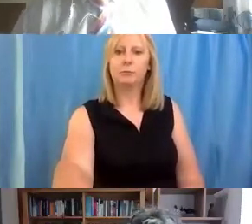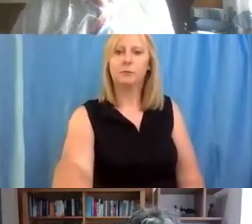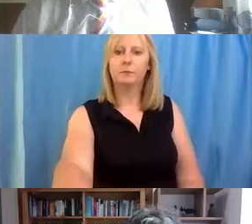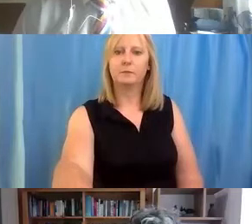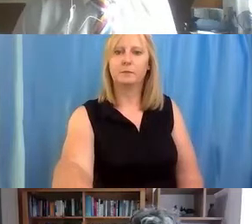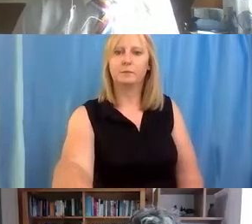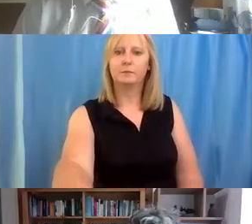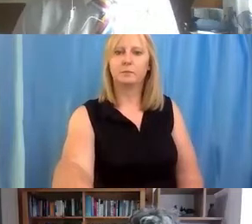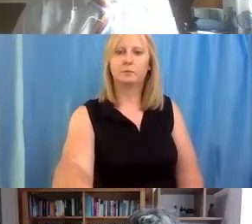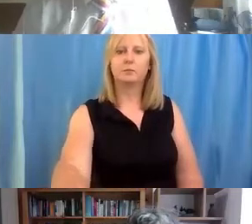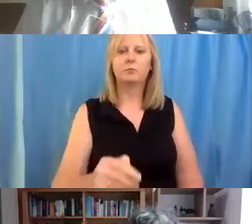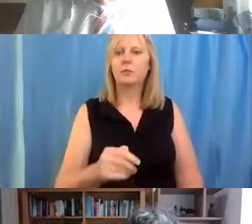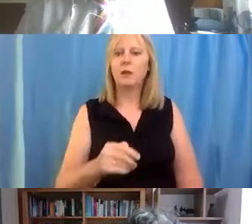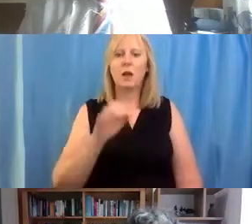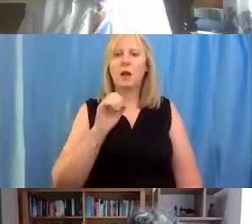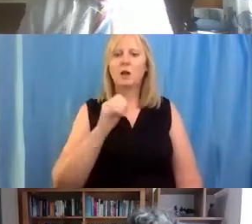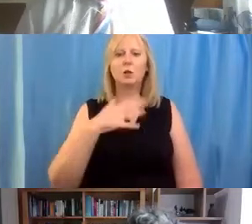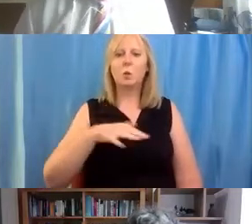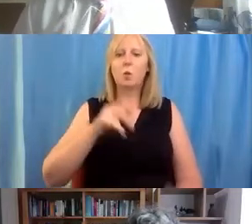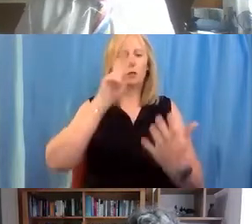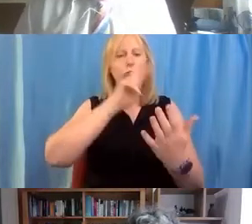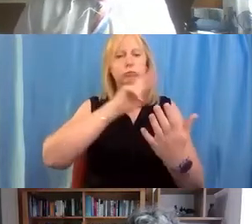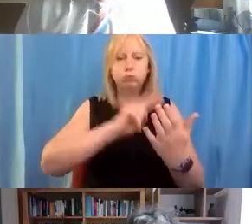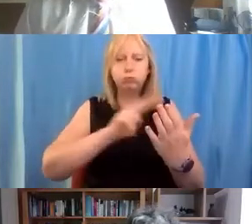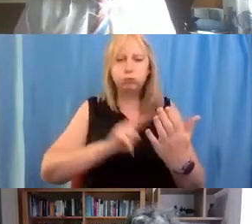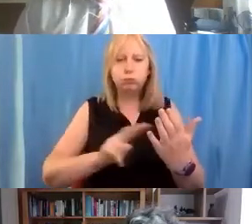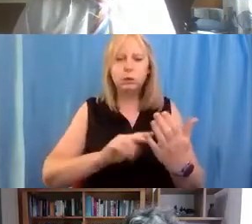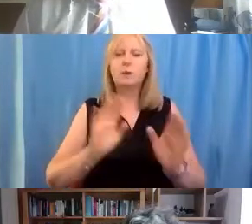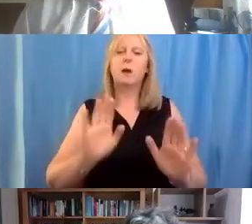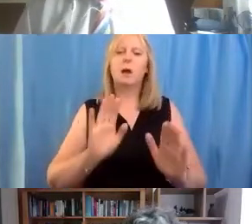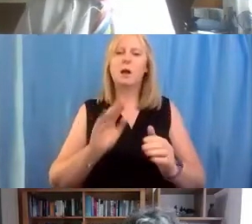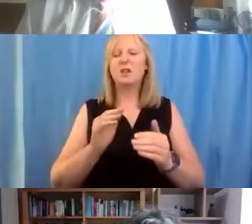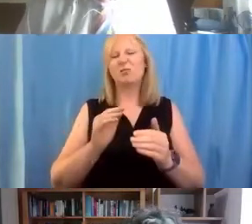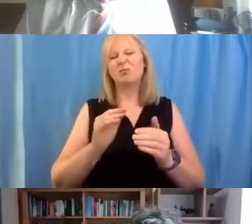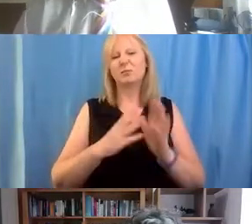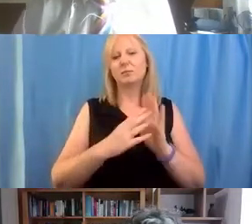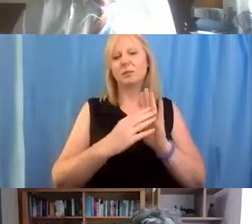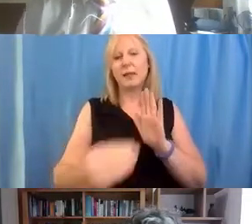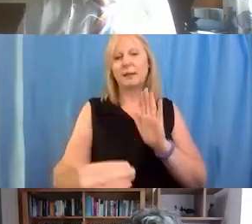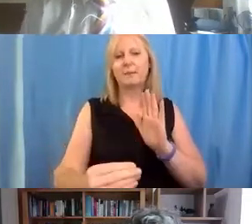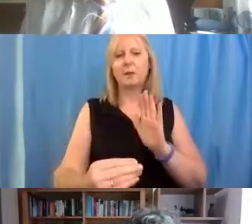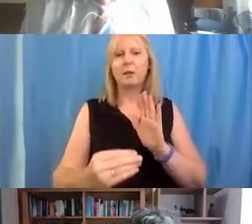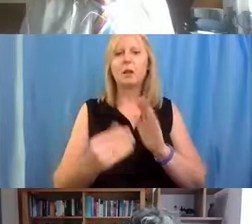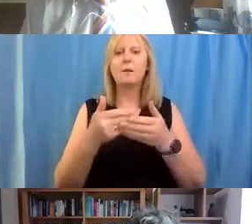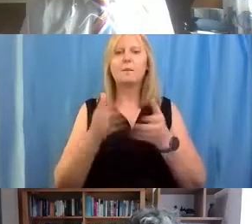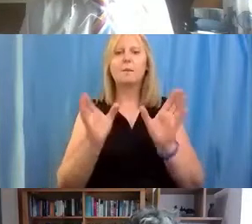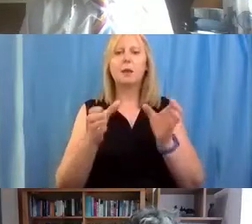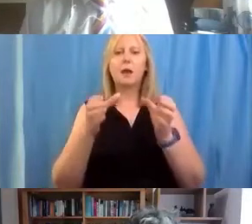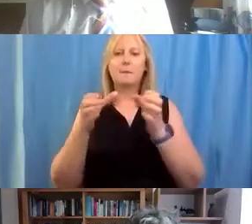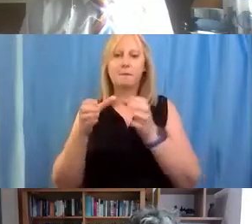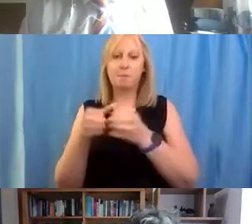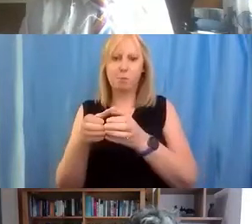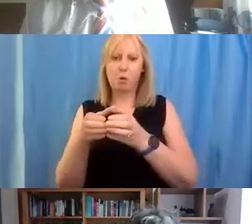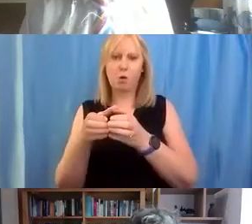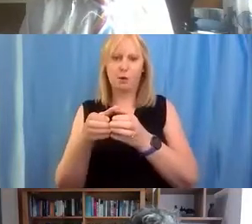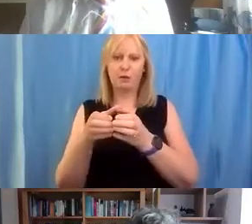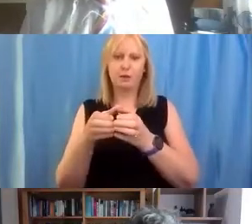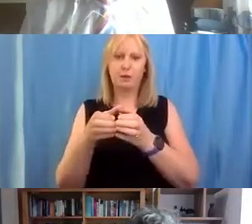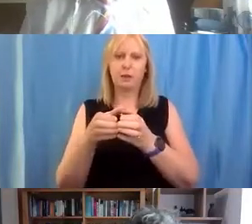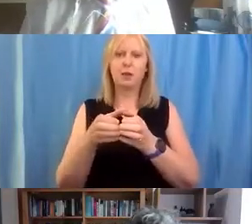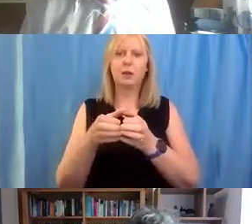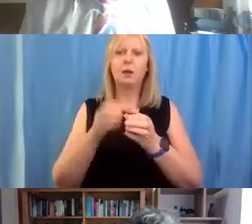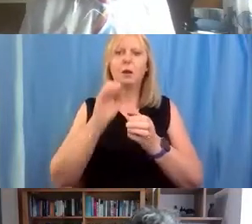read everything on the slide. So basically, a public body is at arm's length from ministers.